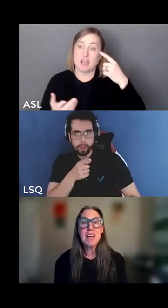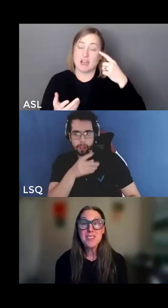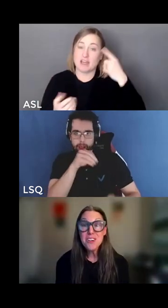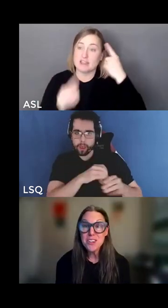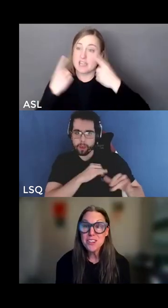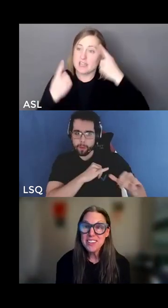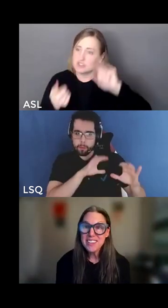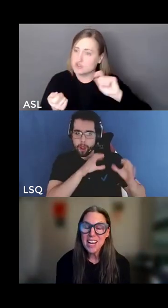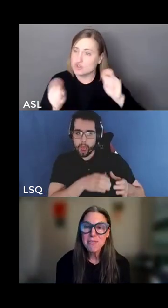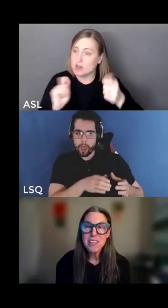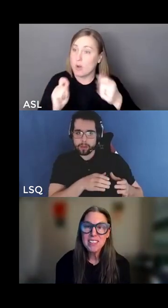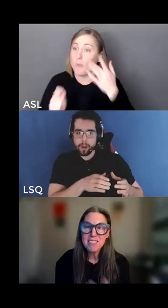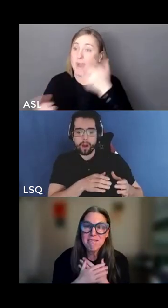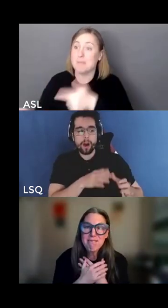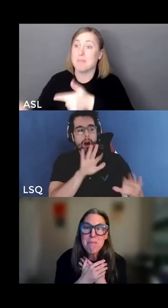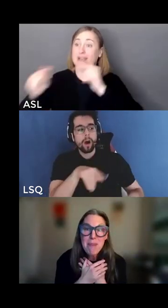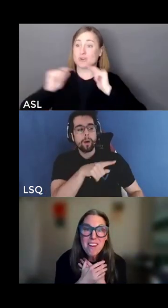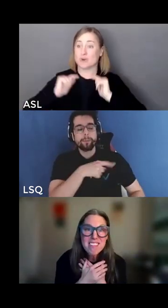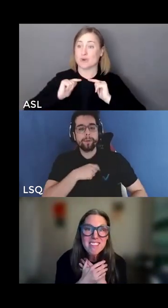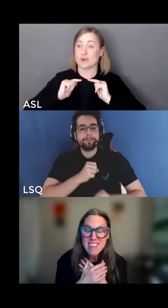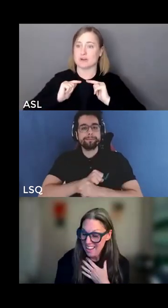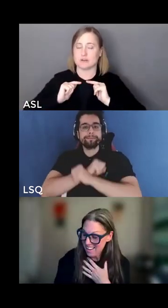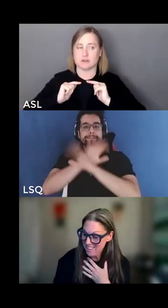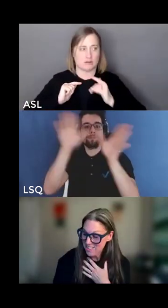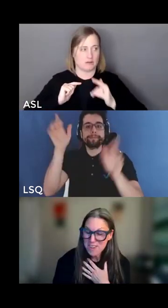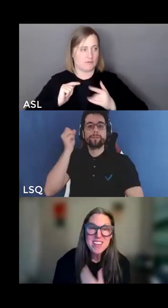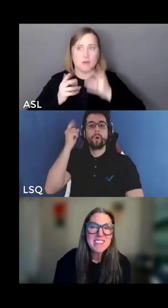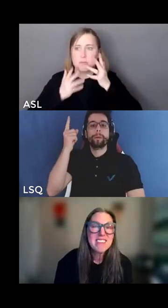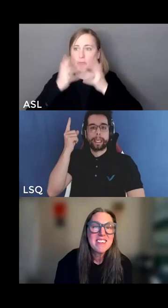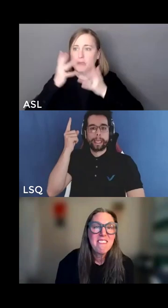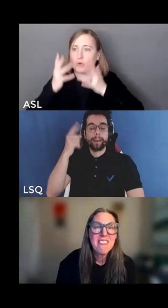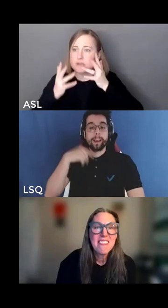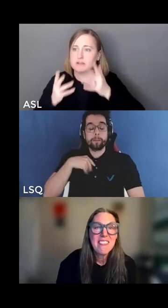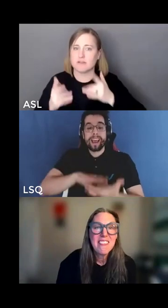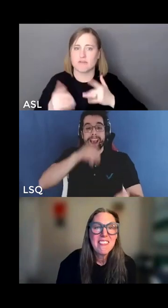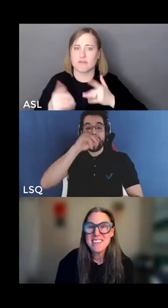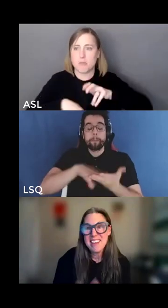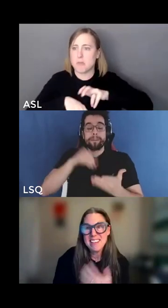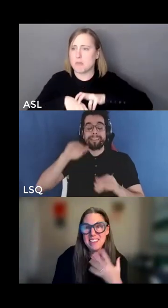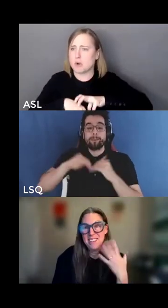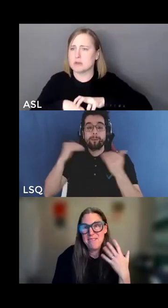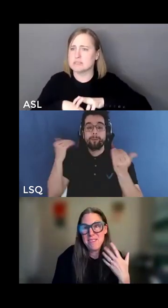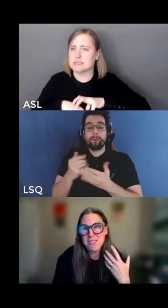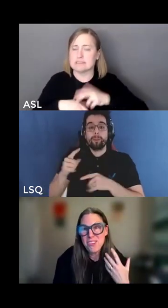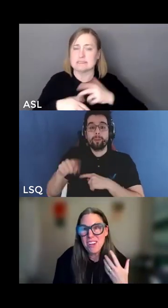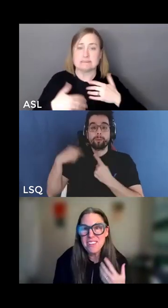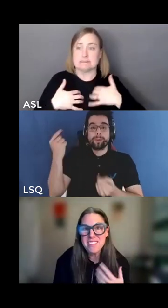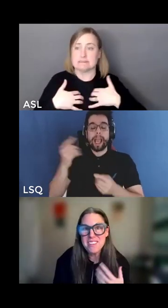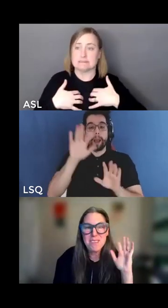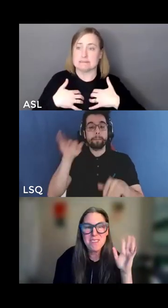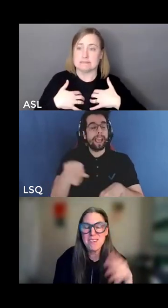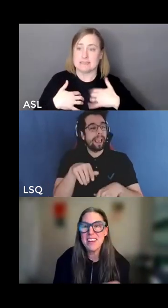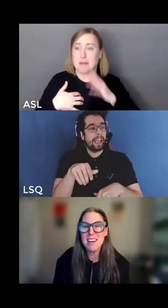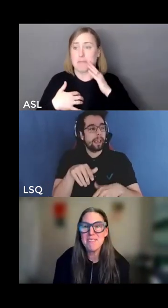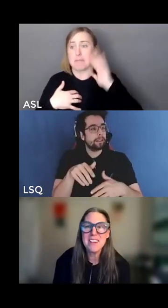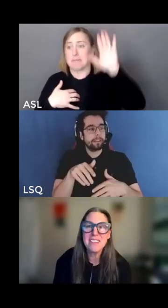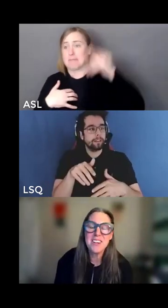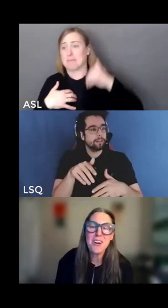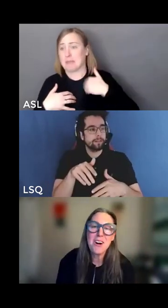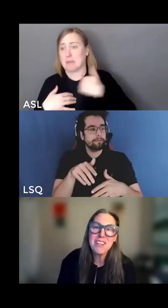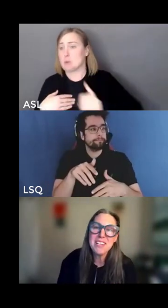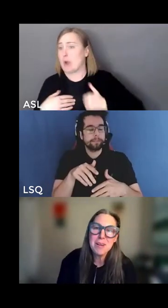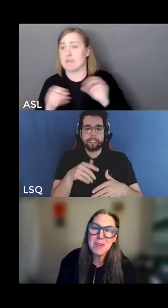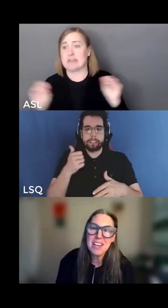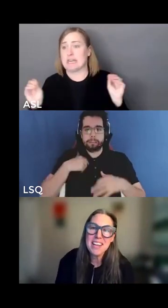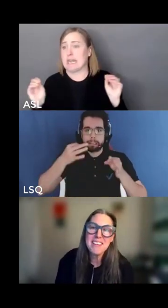it came to my turn i felt embarrassed and nervous and i had a little one of those chuckles and said i'm sorry i've got